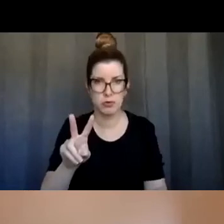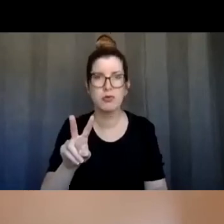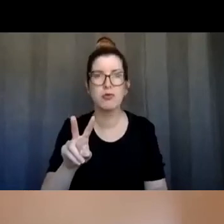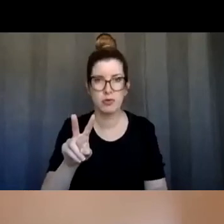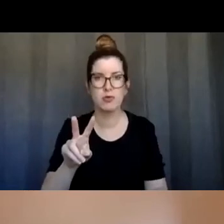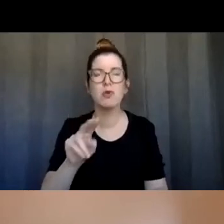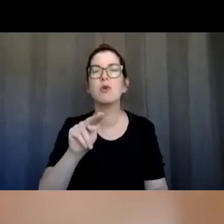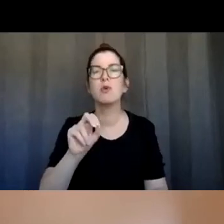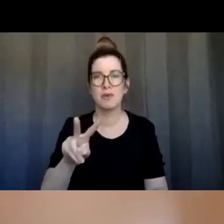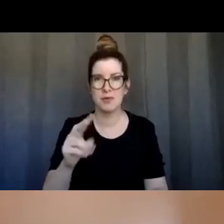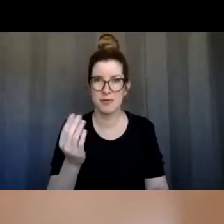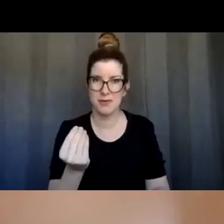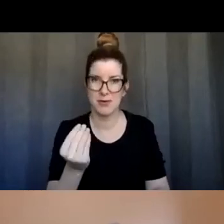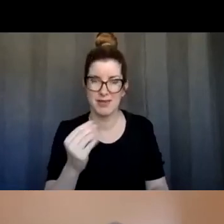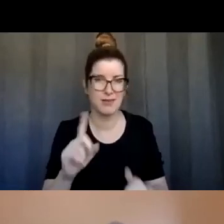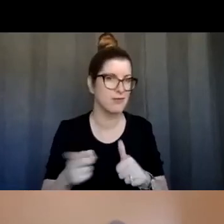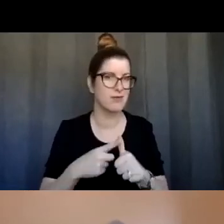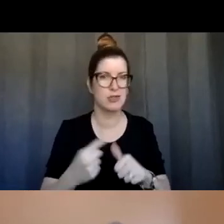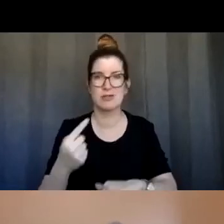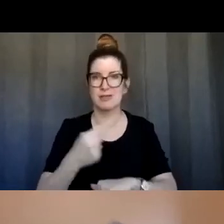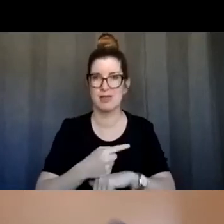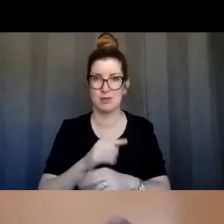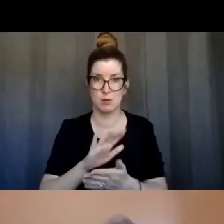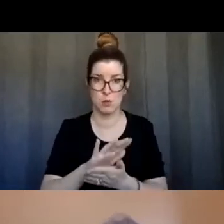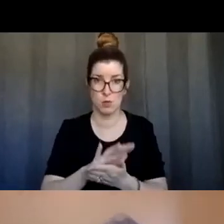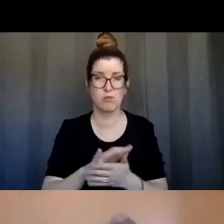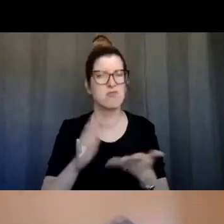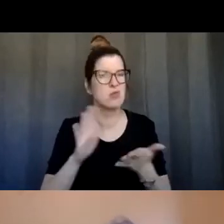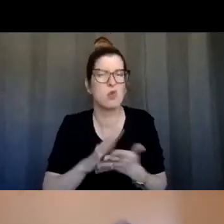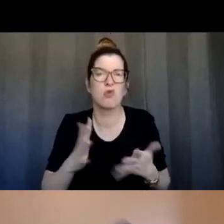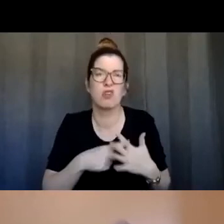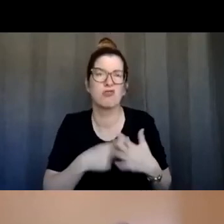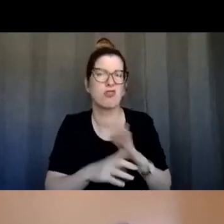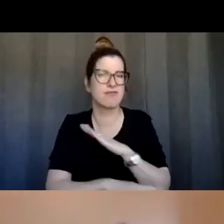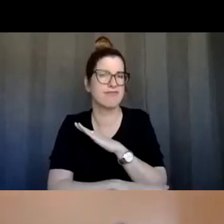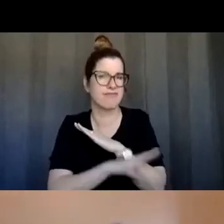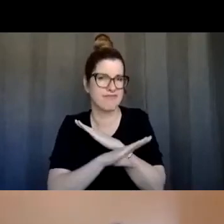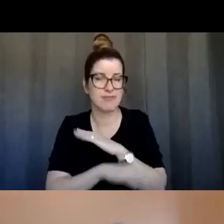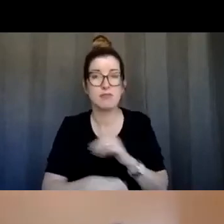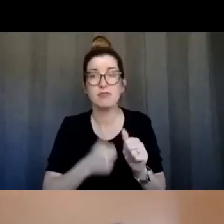November 14th was our first day. And school was in session. Each classroom